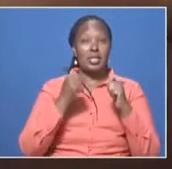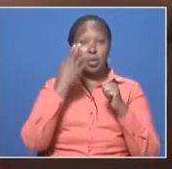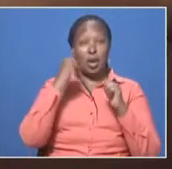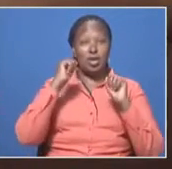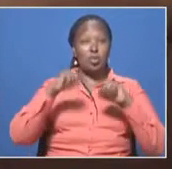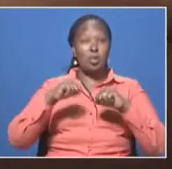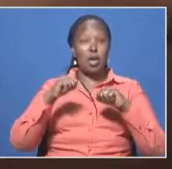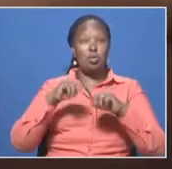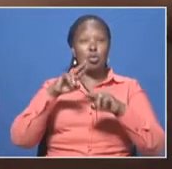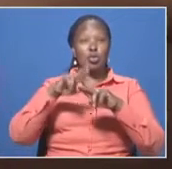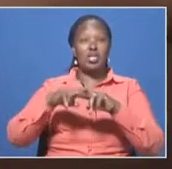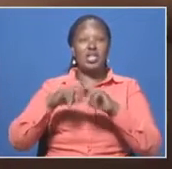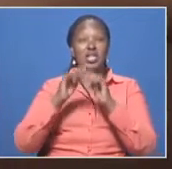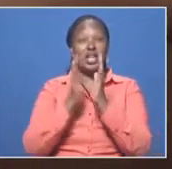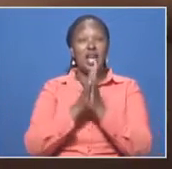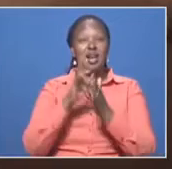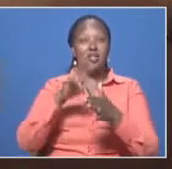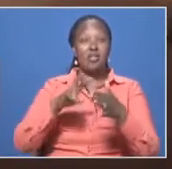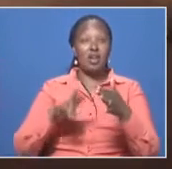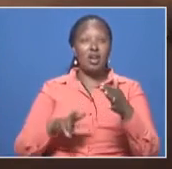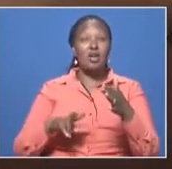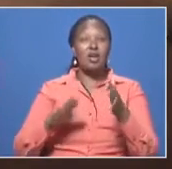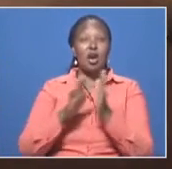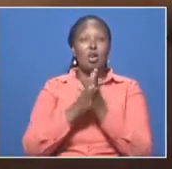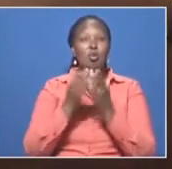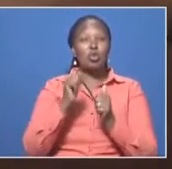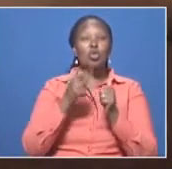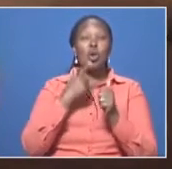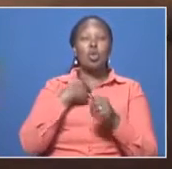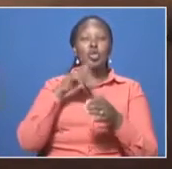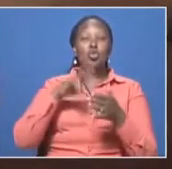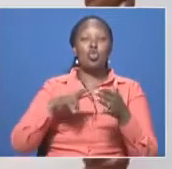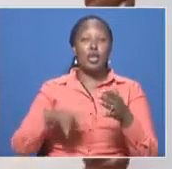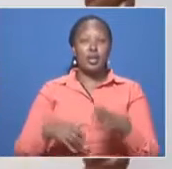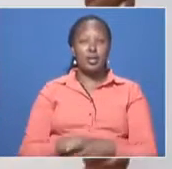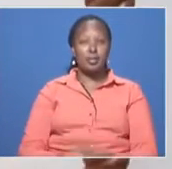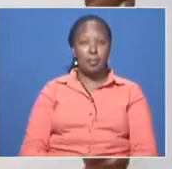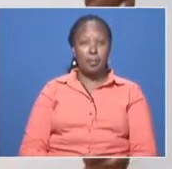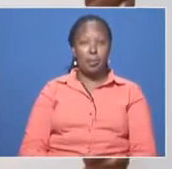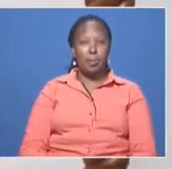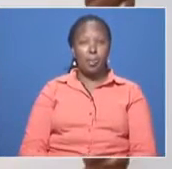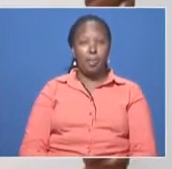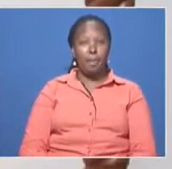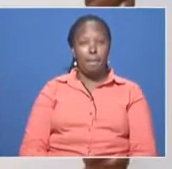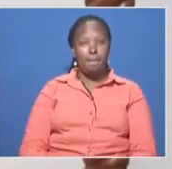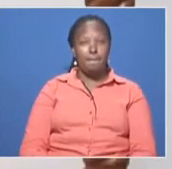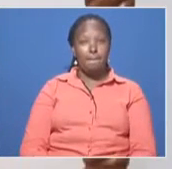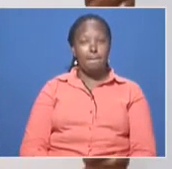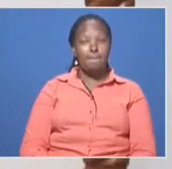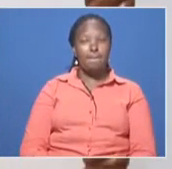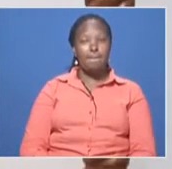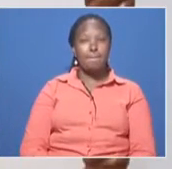able to sit down and just read all the books that I would like to read. Yeah. Beyond